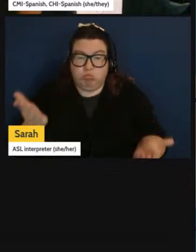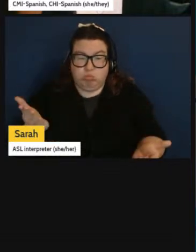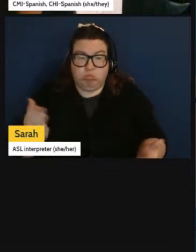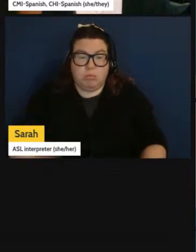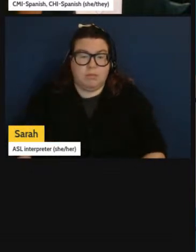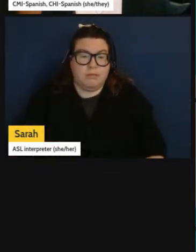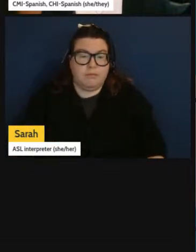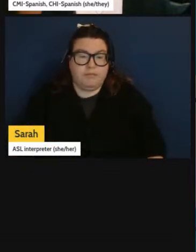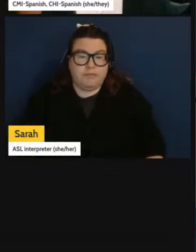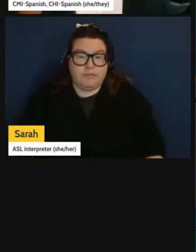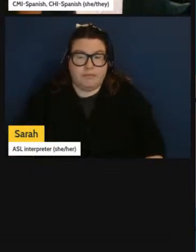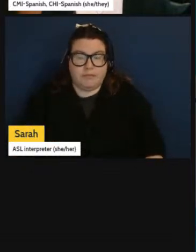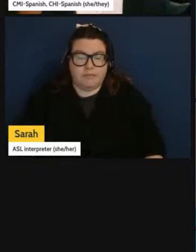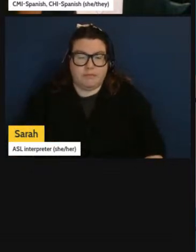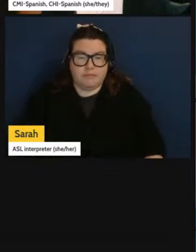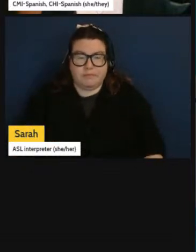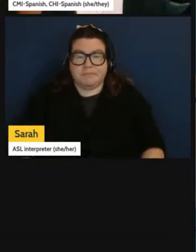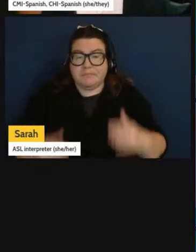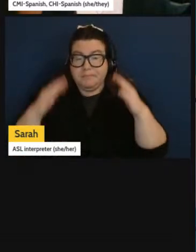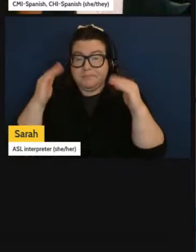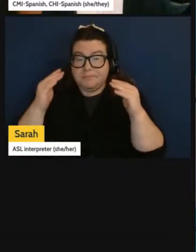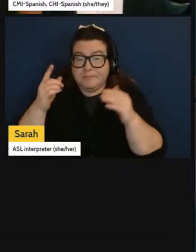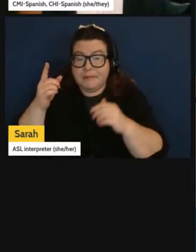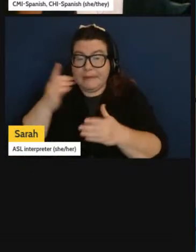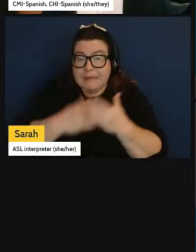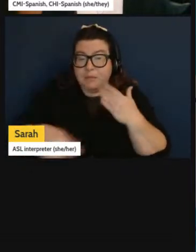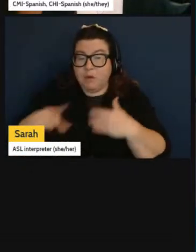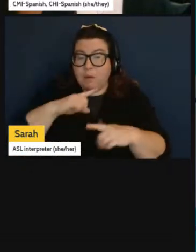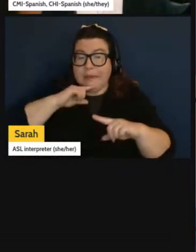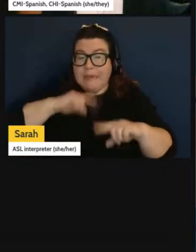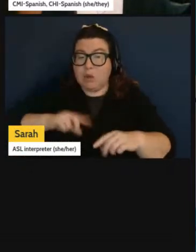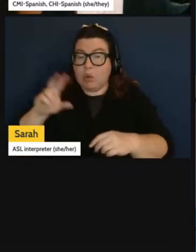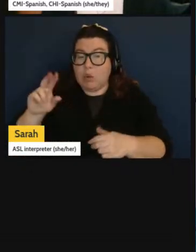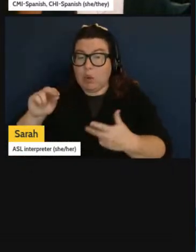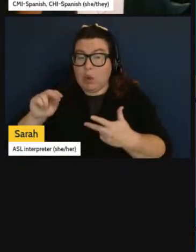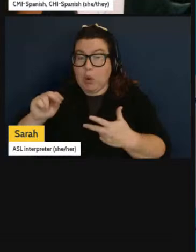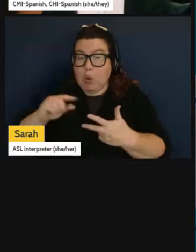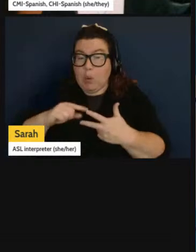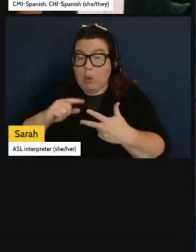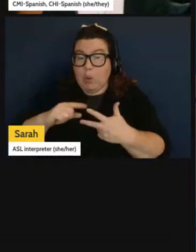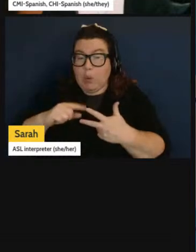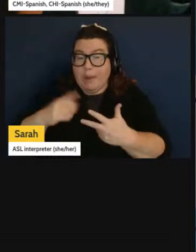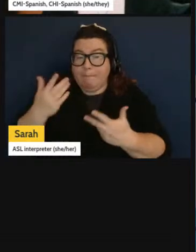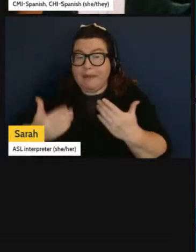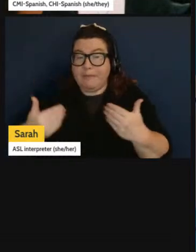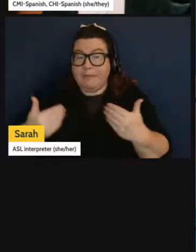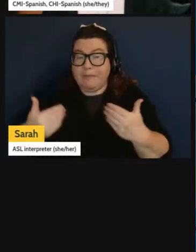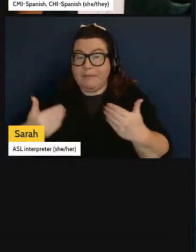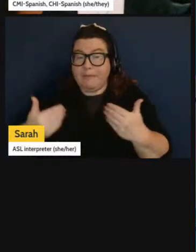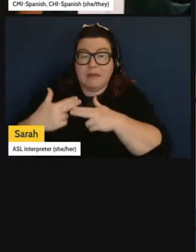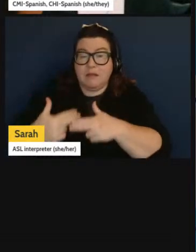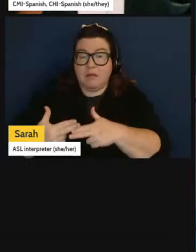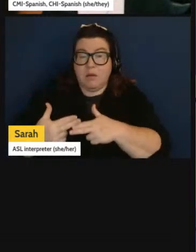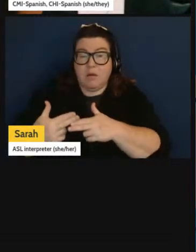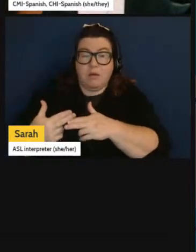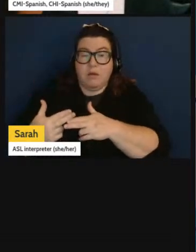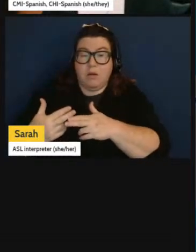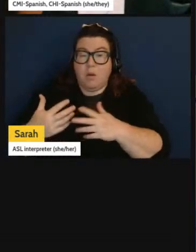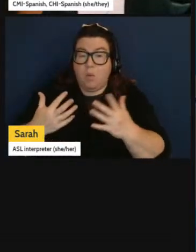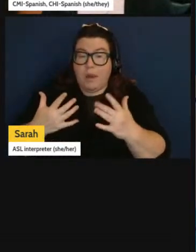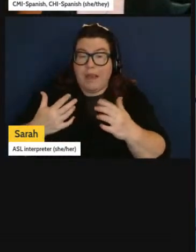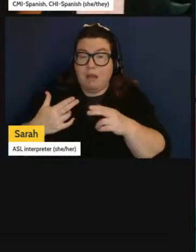Okay. So hopefully maybe some of you who answered no can see here that you might have something called, wait for